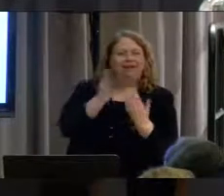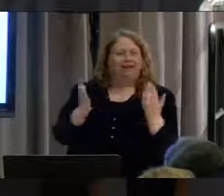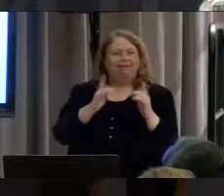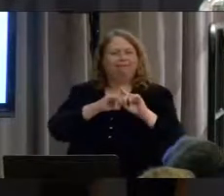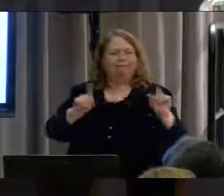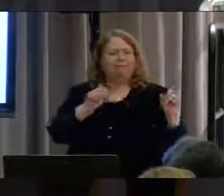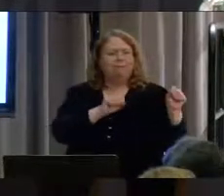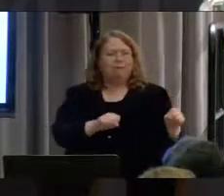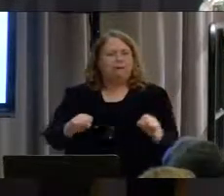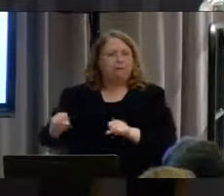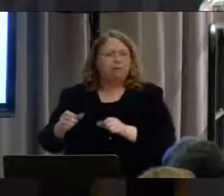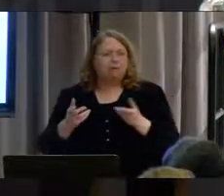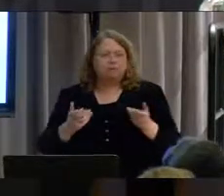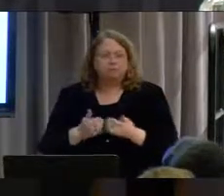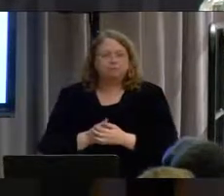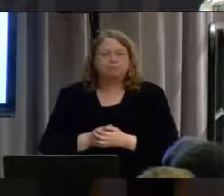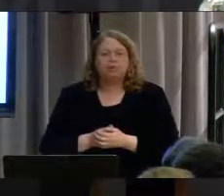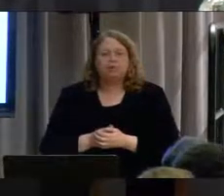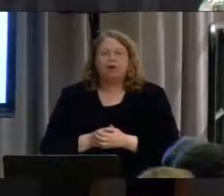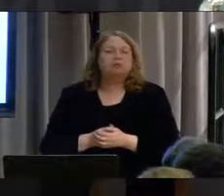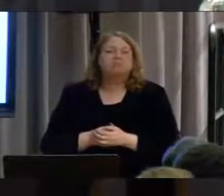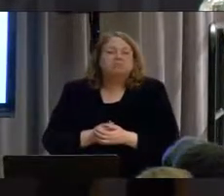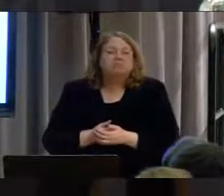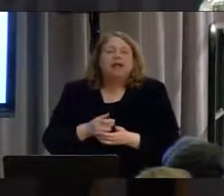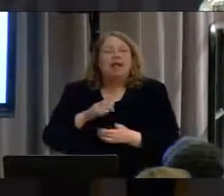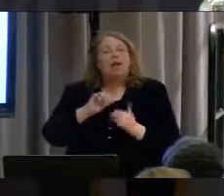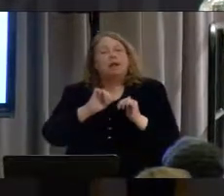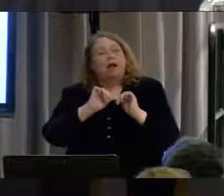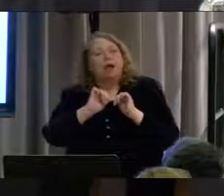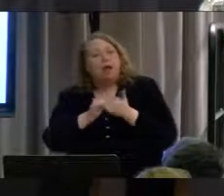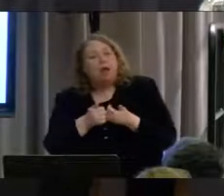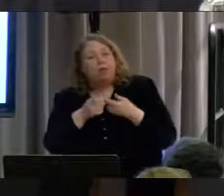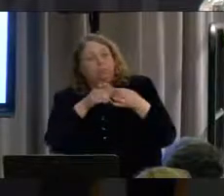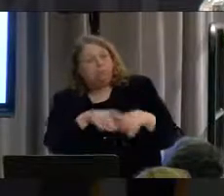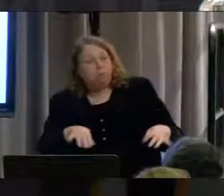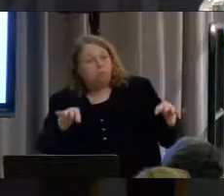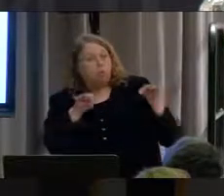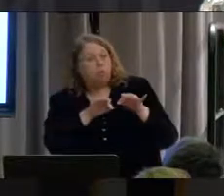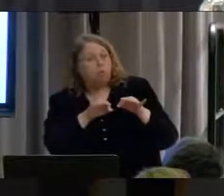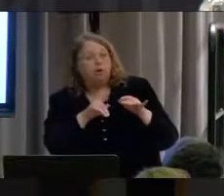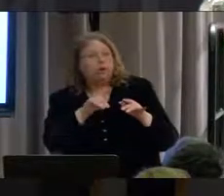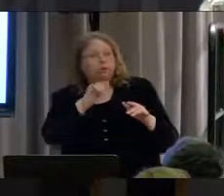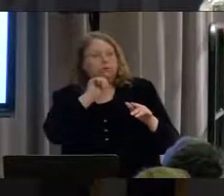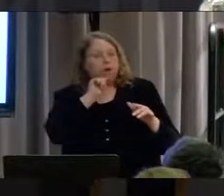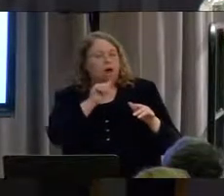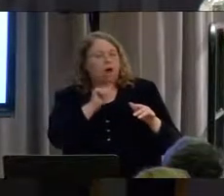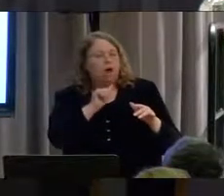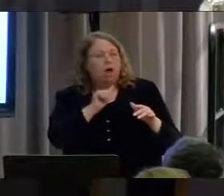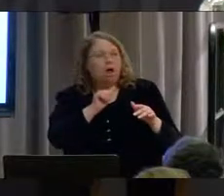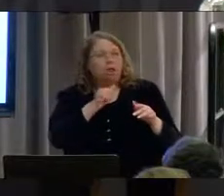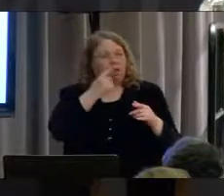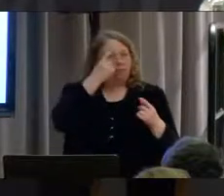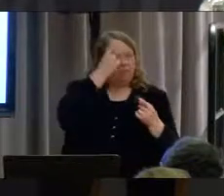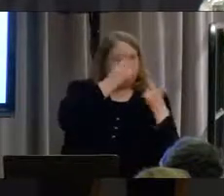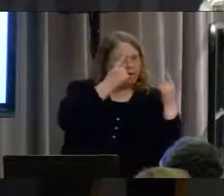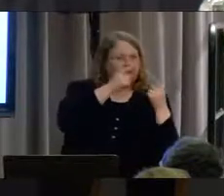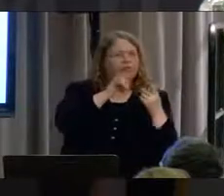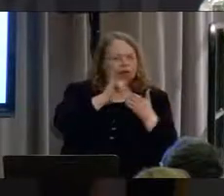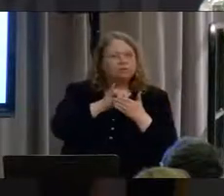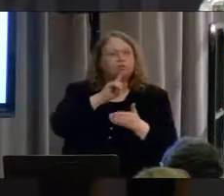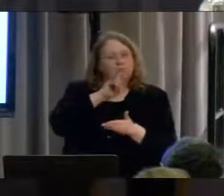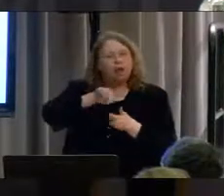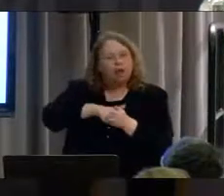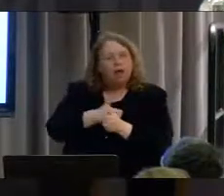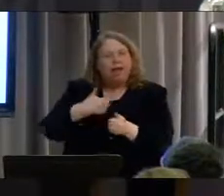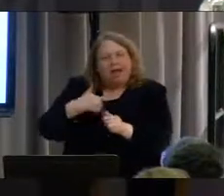and somehow the scale of it doesn't necessarily correspond with the impact or the power that it has.